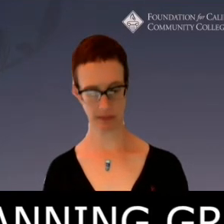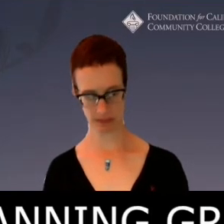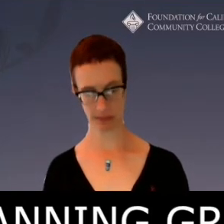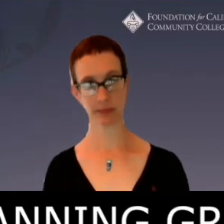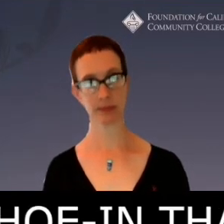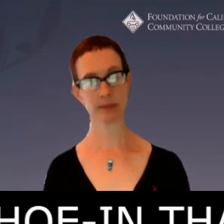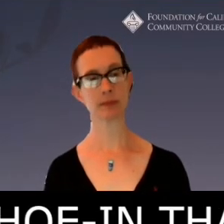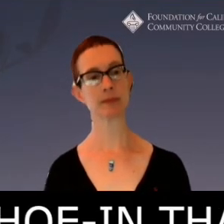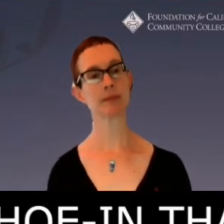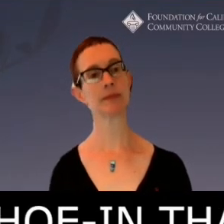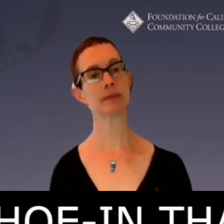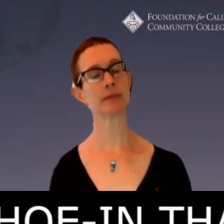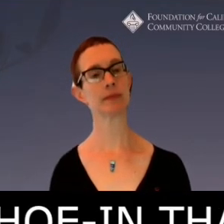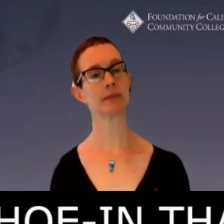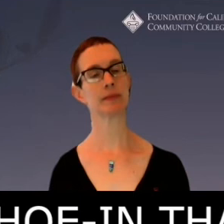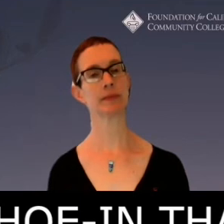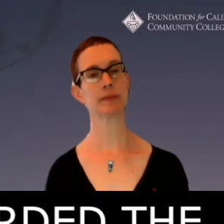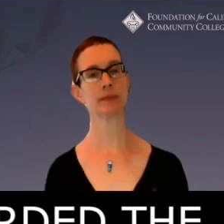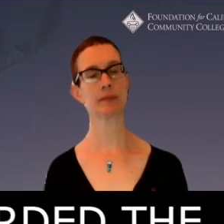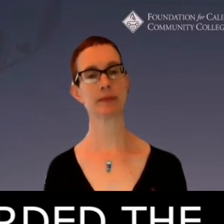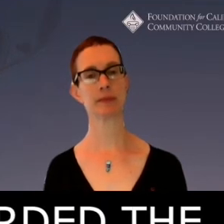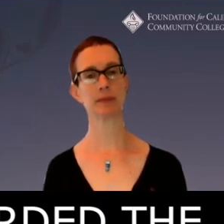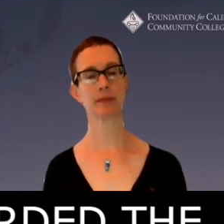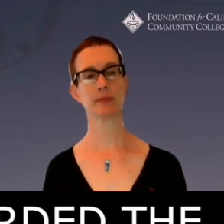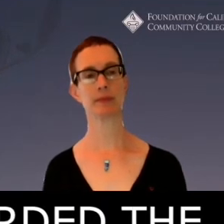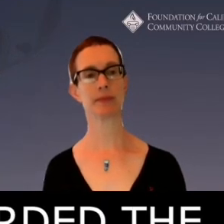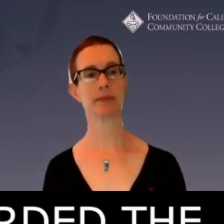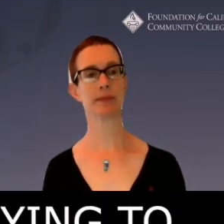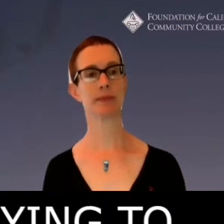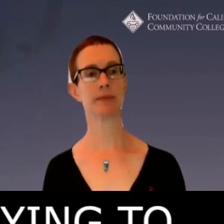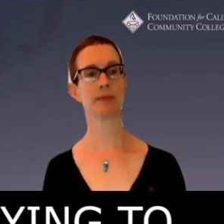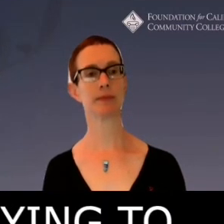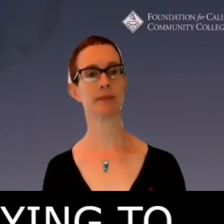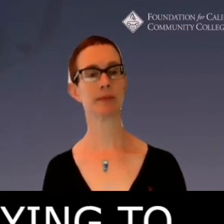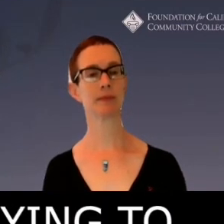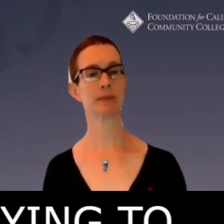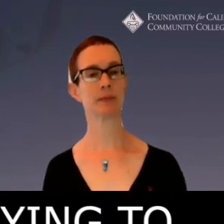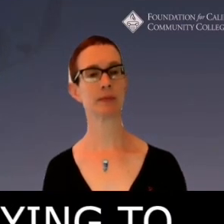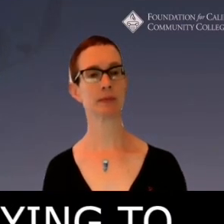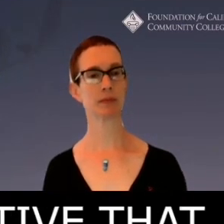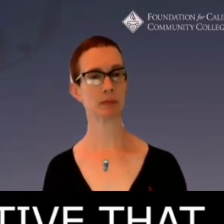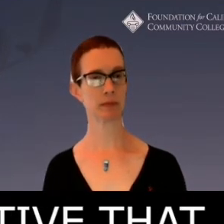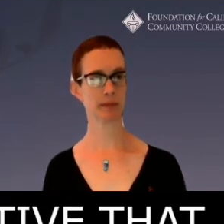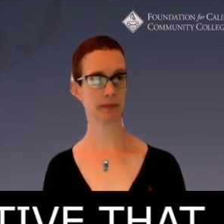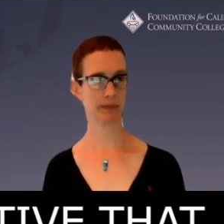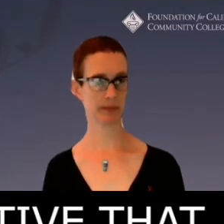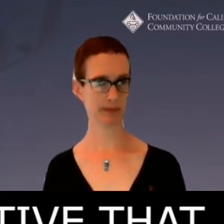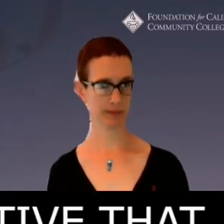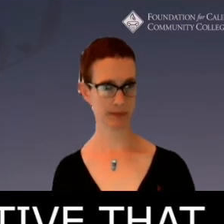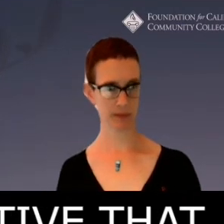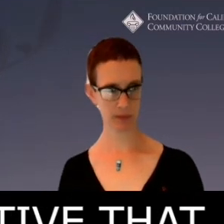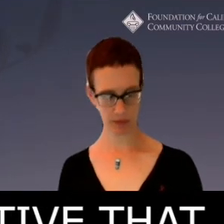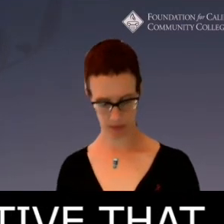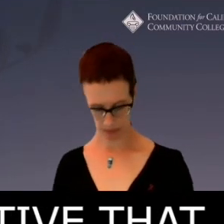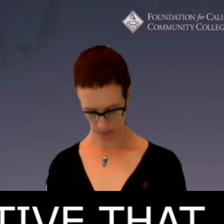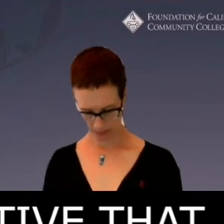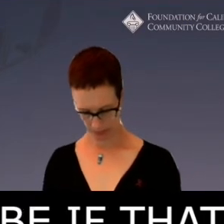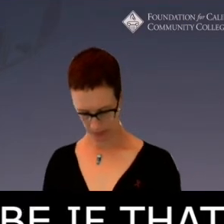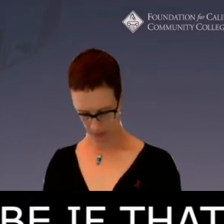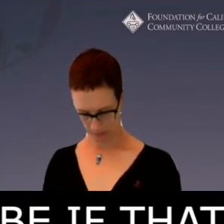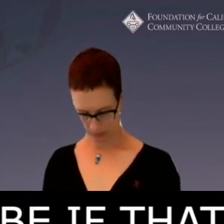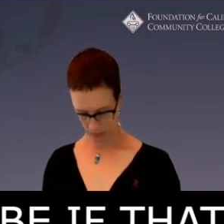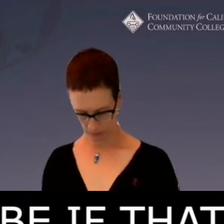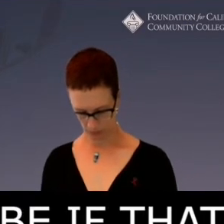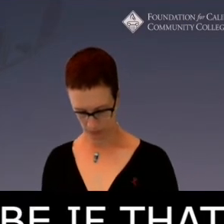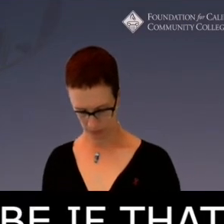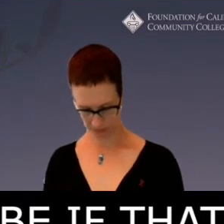the implementation. So I'm trying to understand how competitive that planning grant needs to be, if that's going to mean that the funding is going to come through for